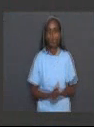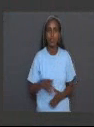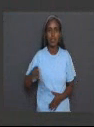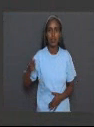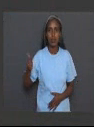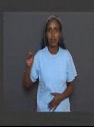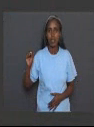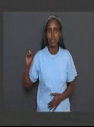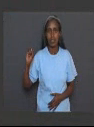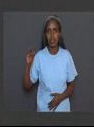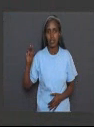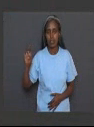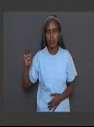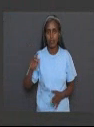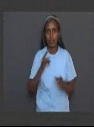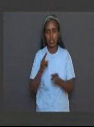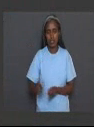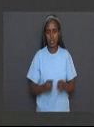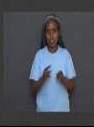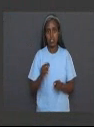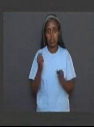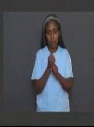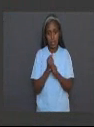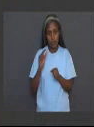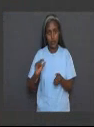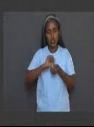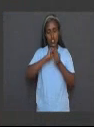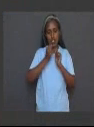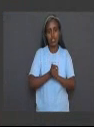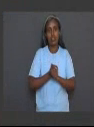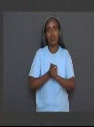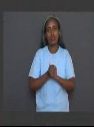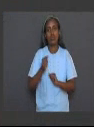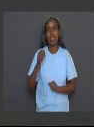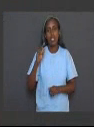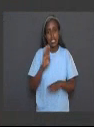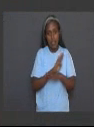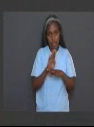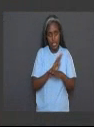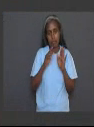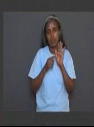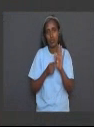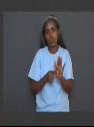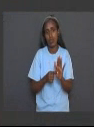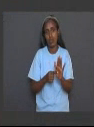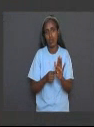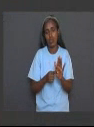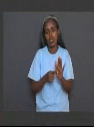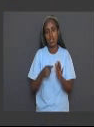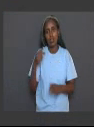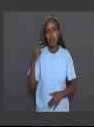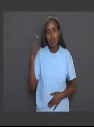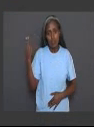Passive strategies make few changes to the investment portfolio. They are